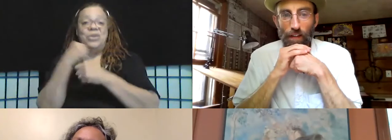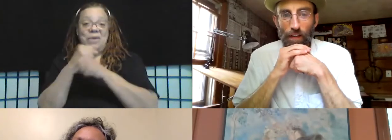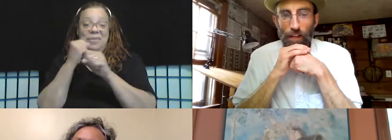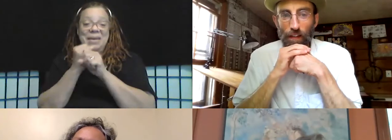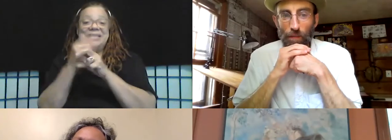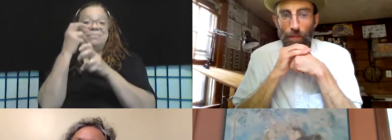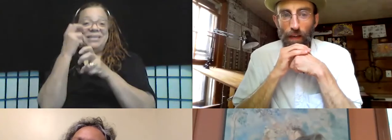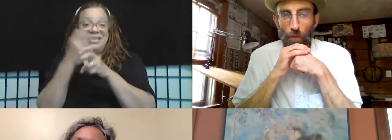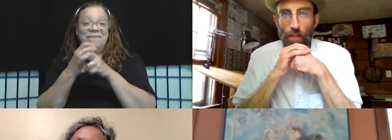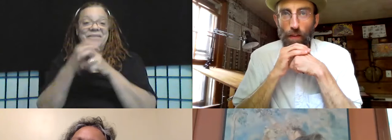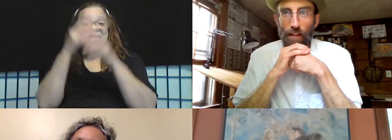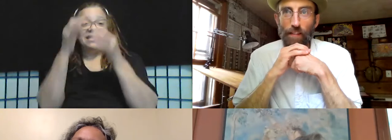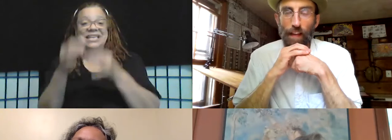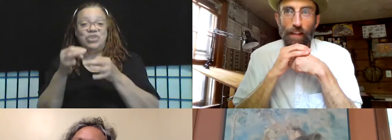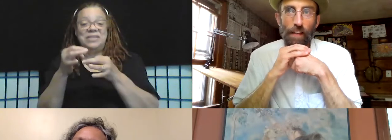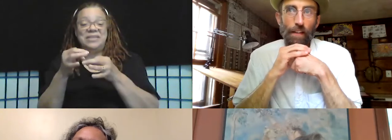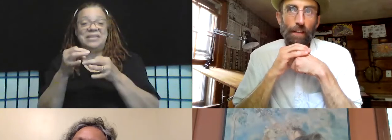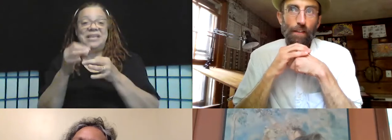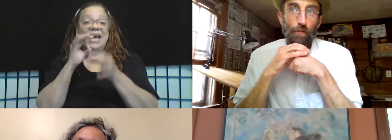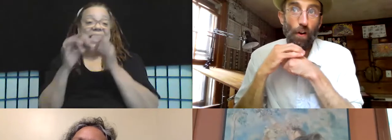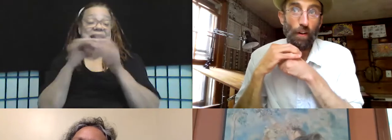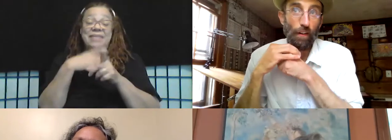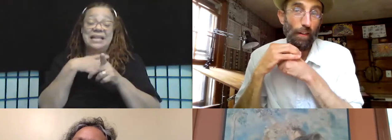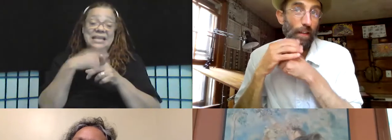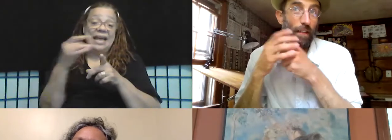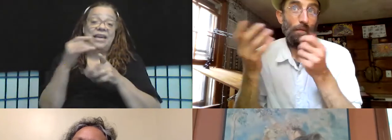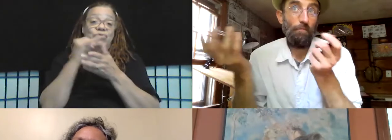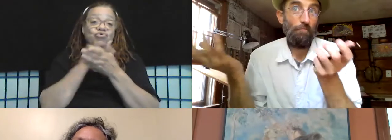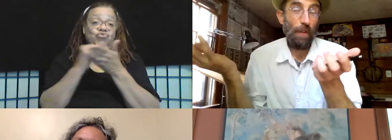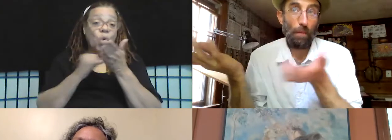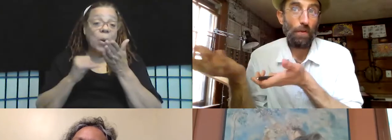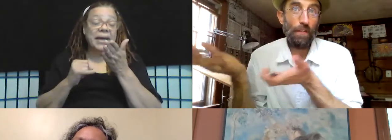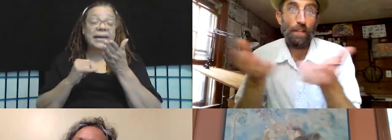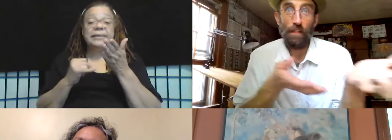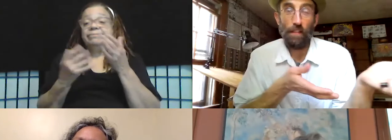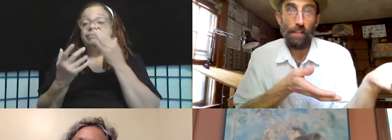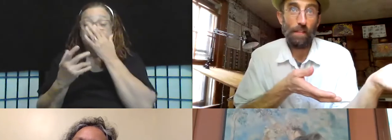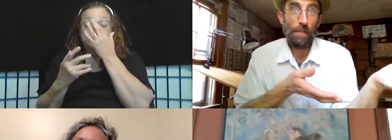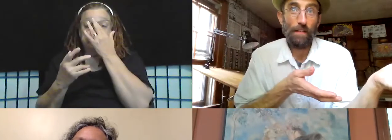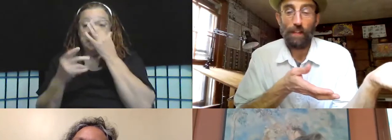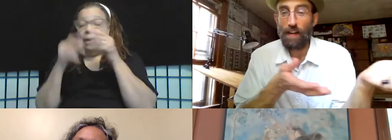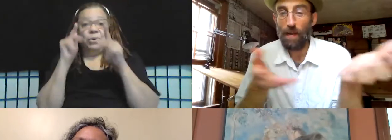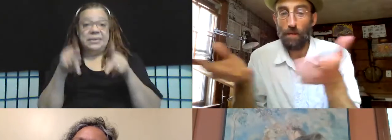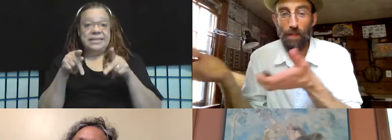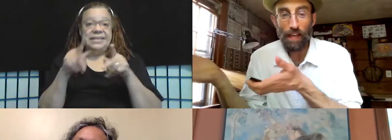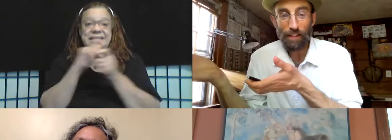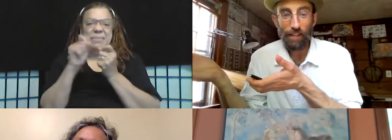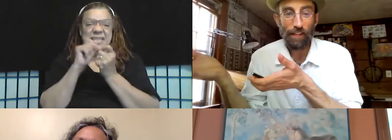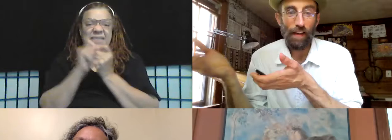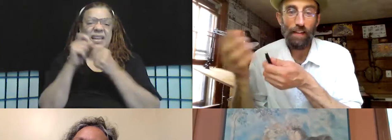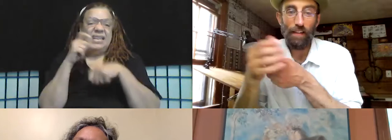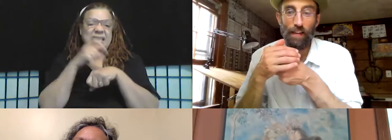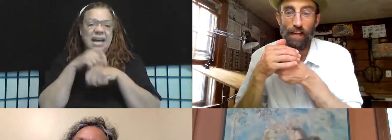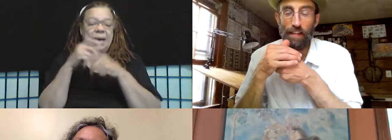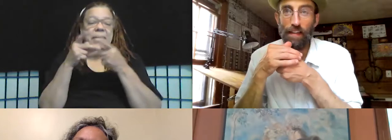here. And whether that's like drawing a person, a specific time and